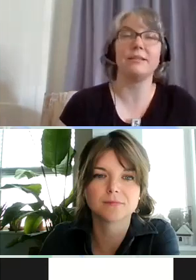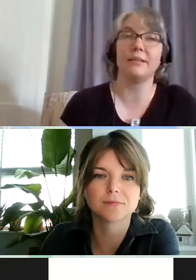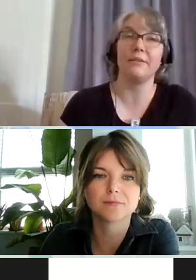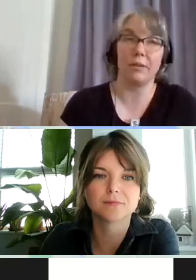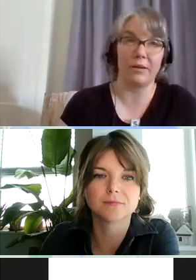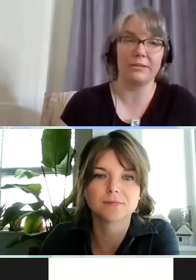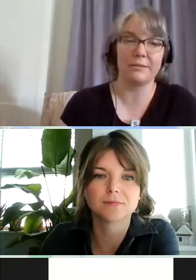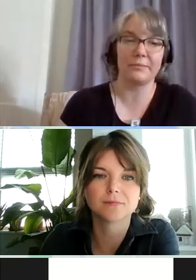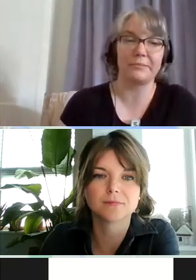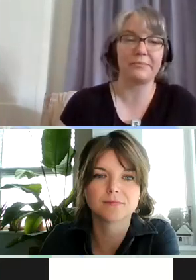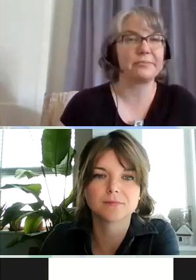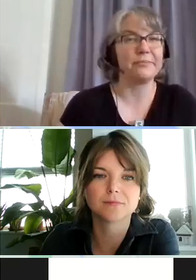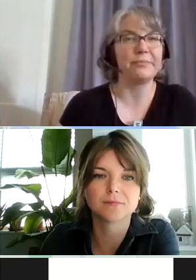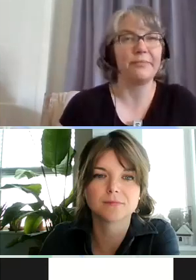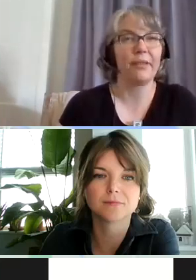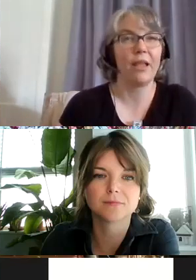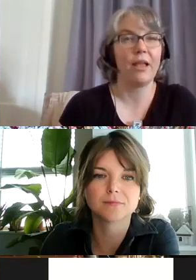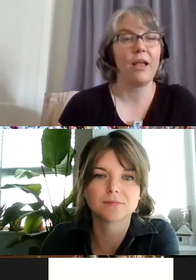Clementine instead of Clemence.